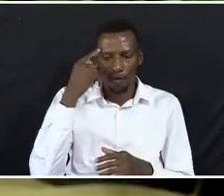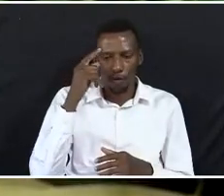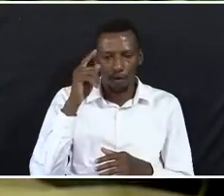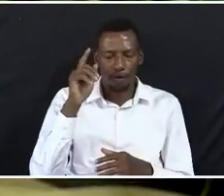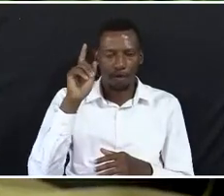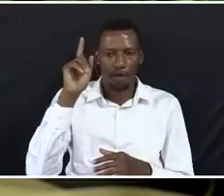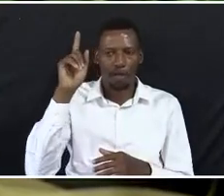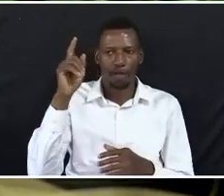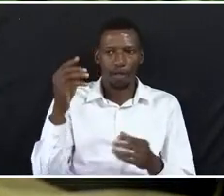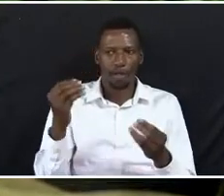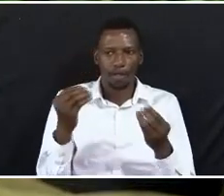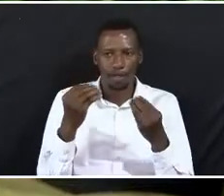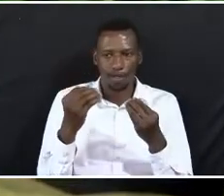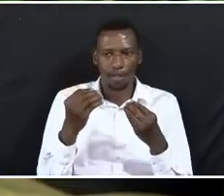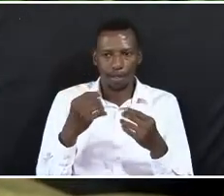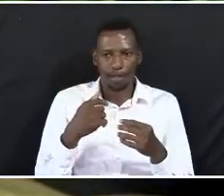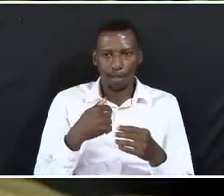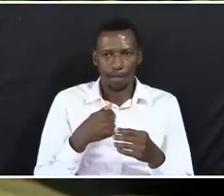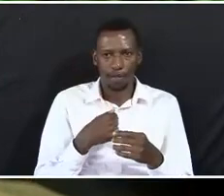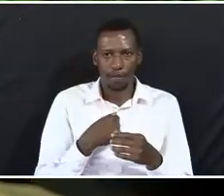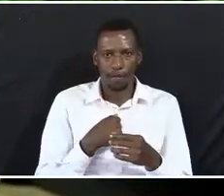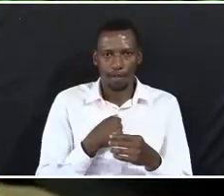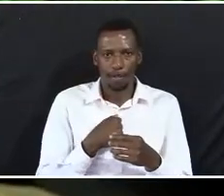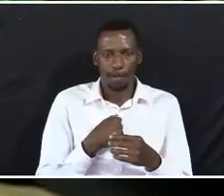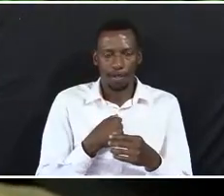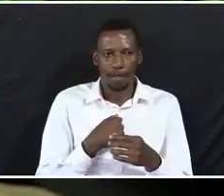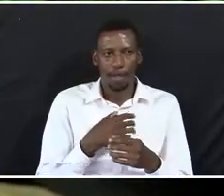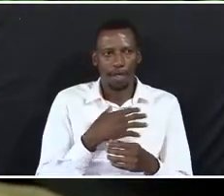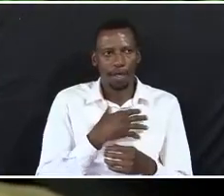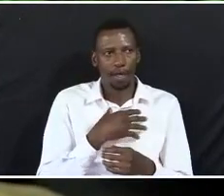teaches me that His love reaches me